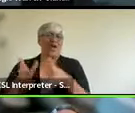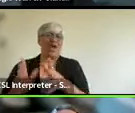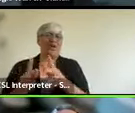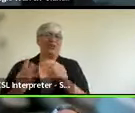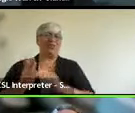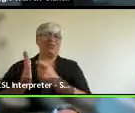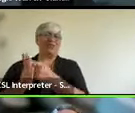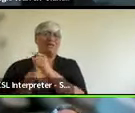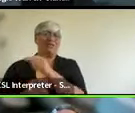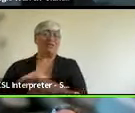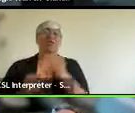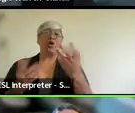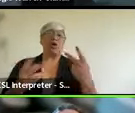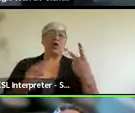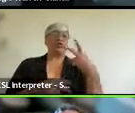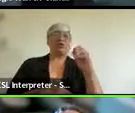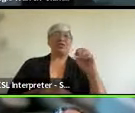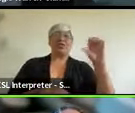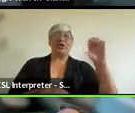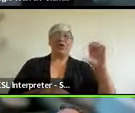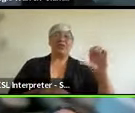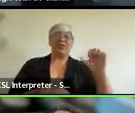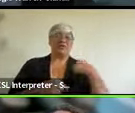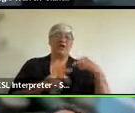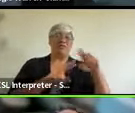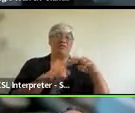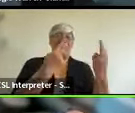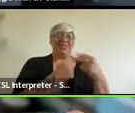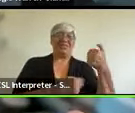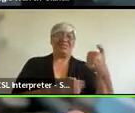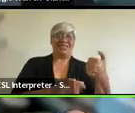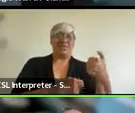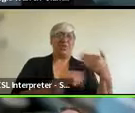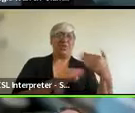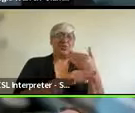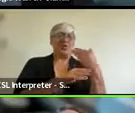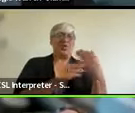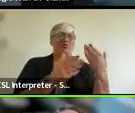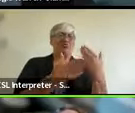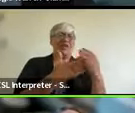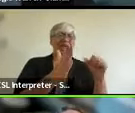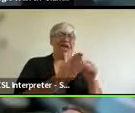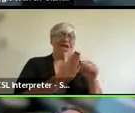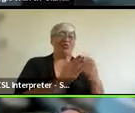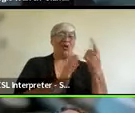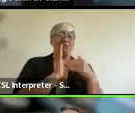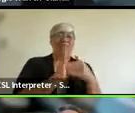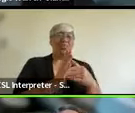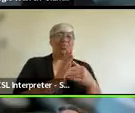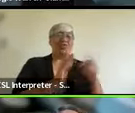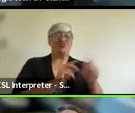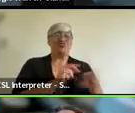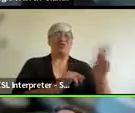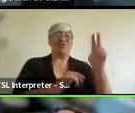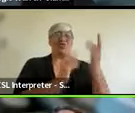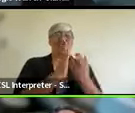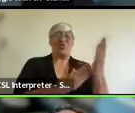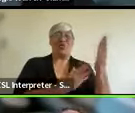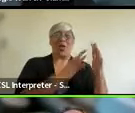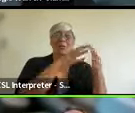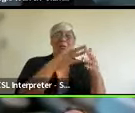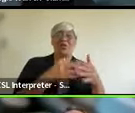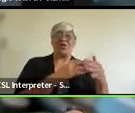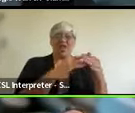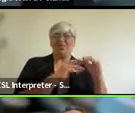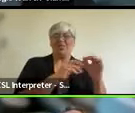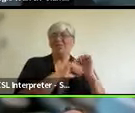end of 2019, our family of 6 had worked hard for the privilege of a month's travel in the States, primarily to visit